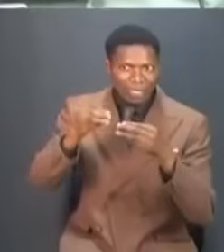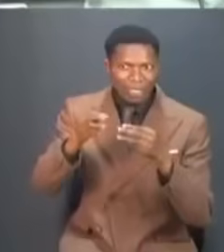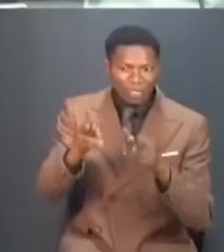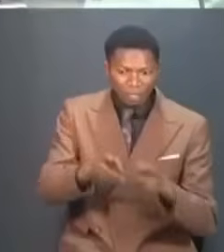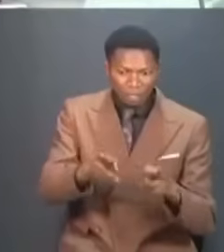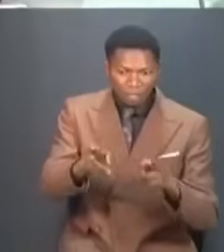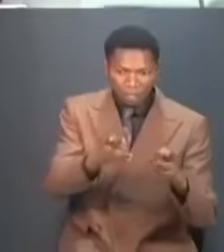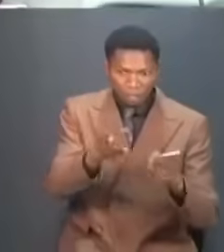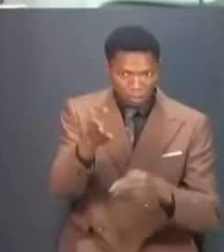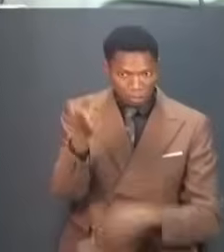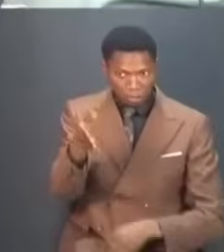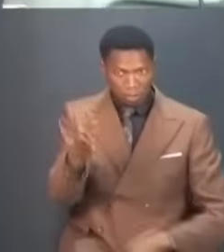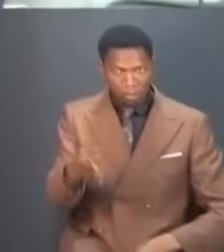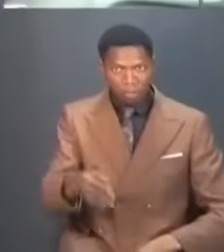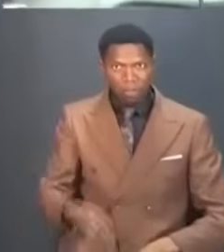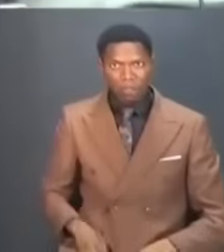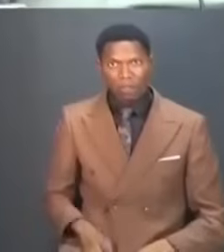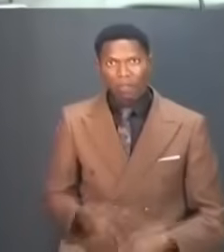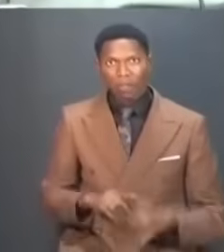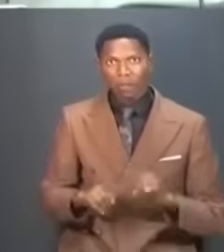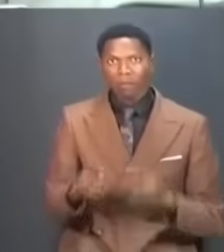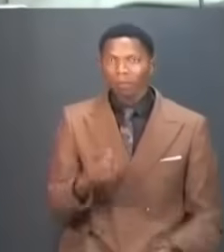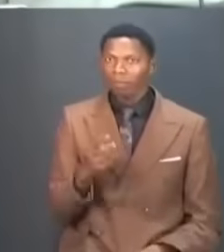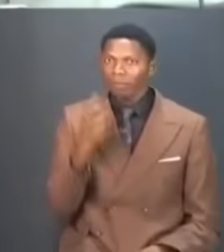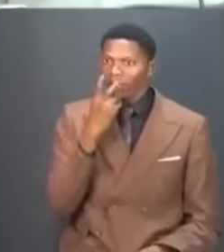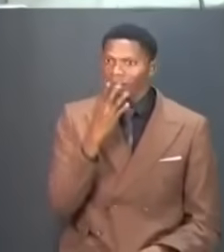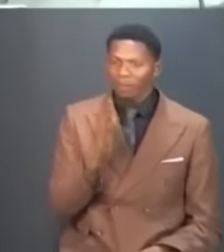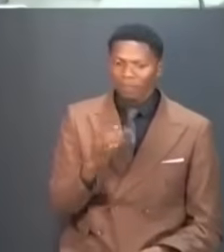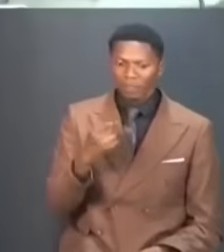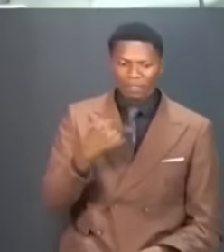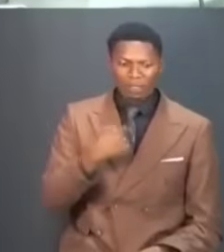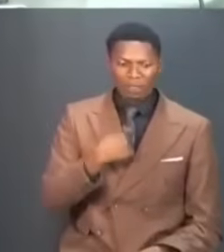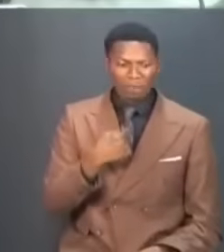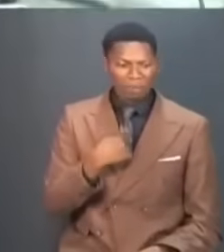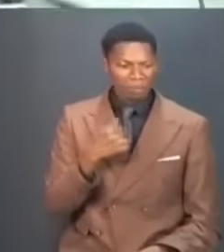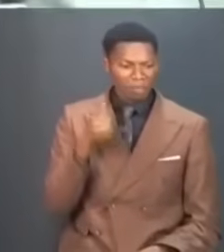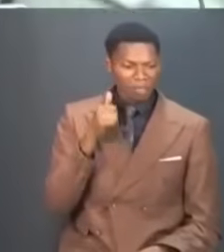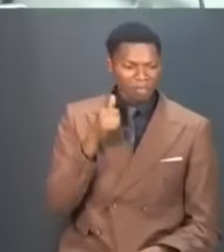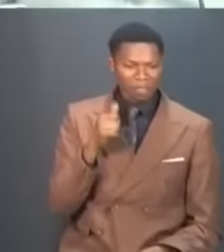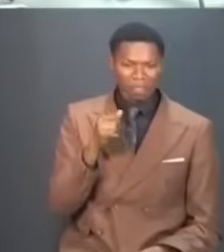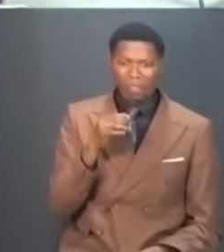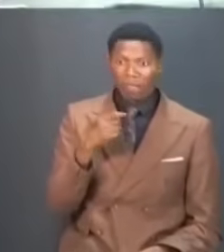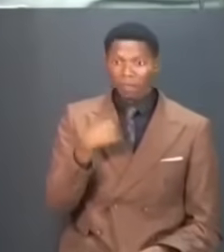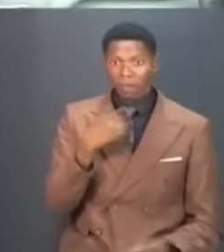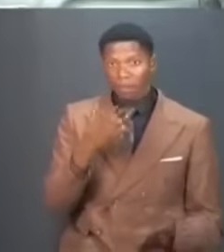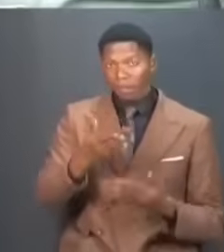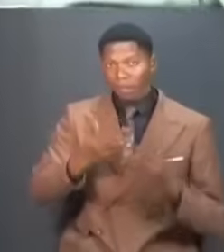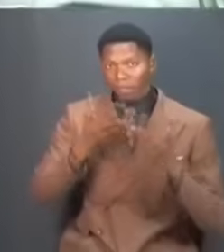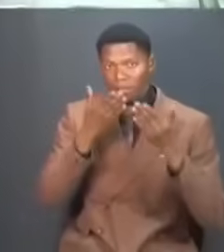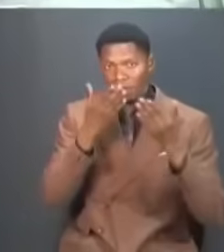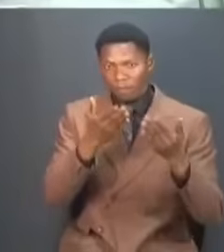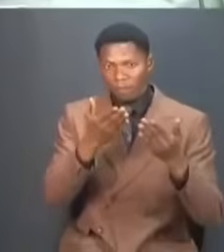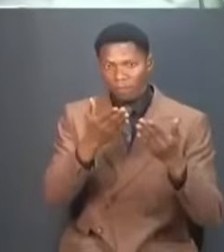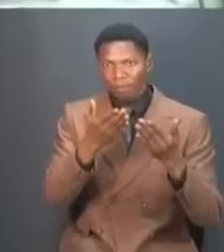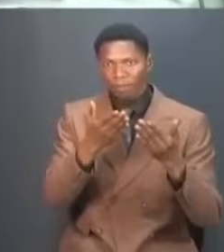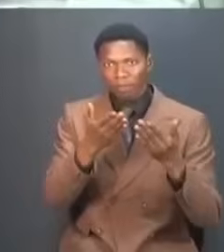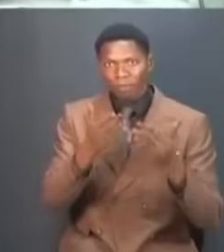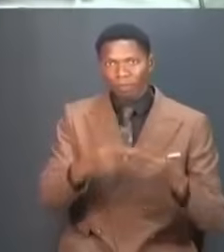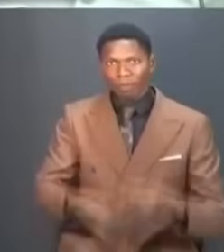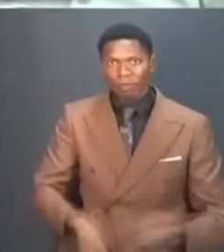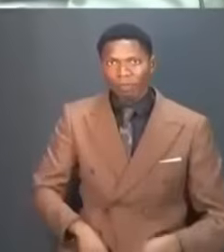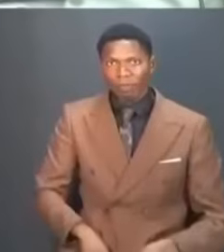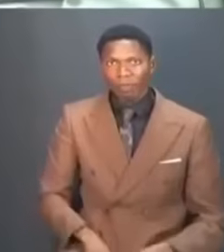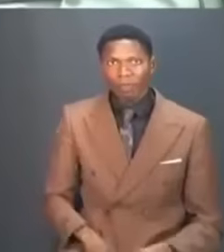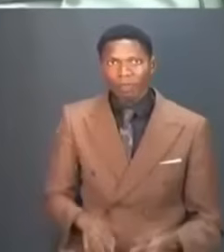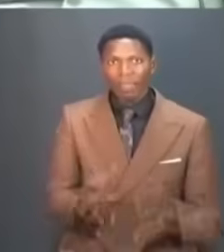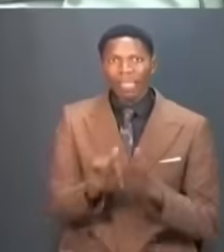But Mr. Speaker, I beg to differ and to suggest that there